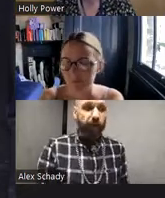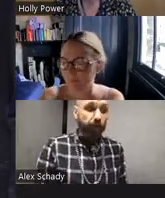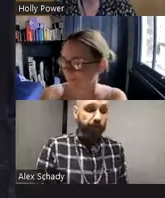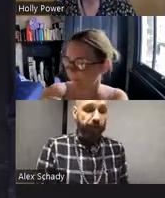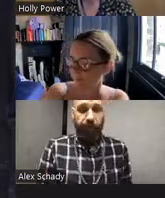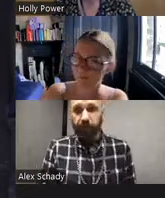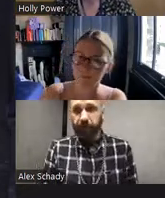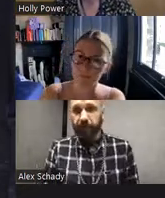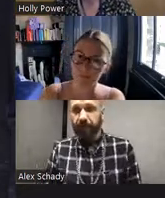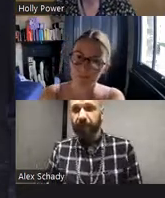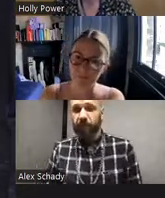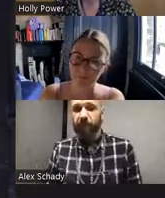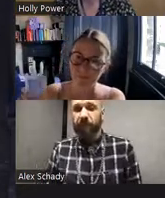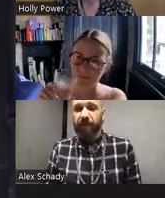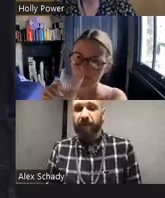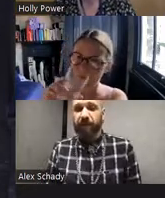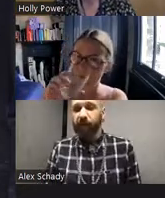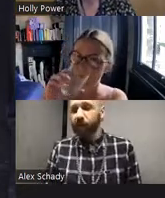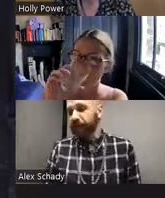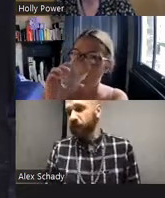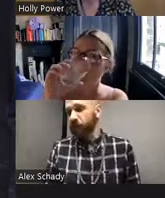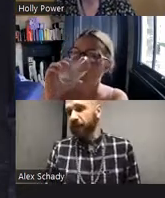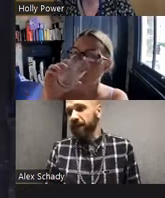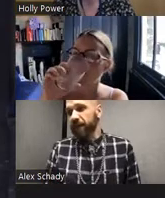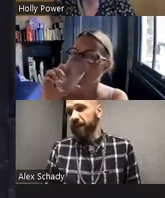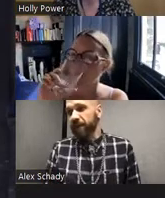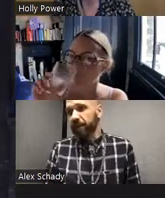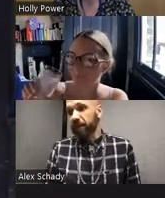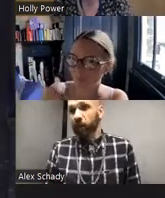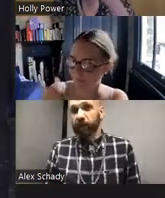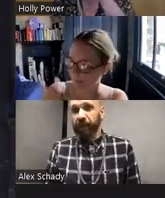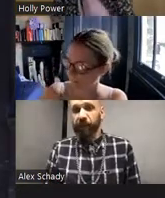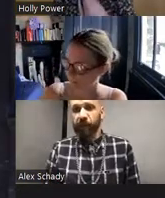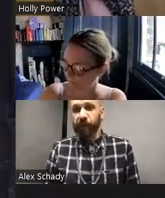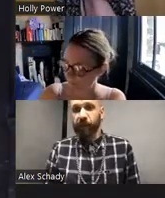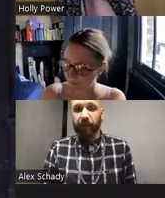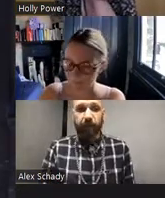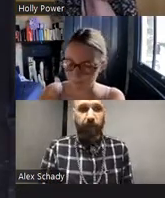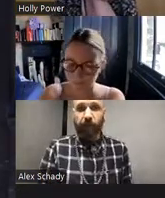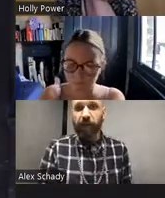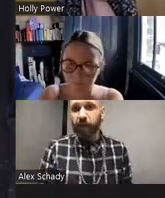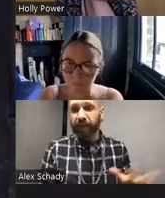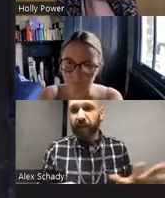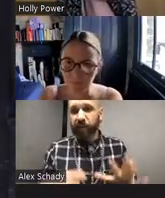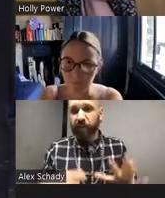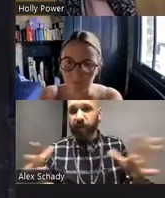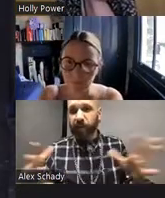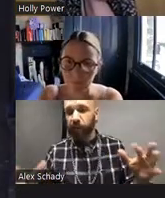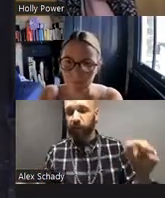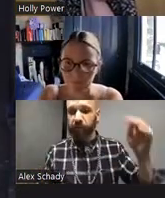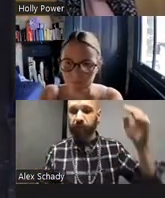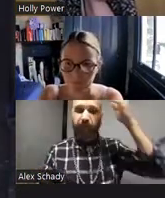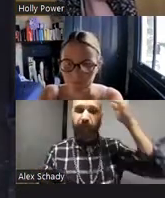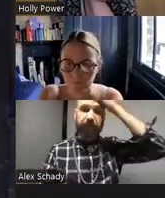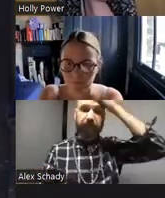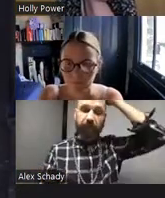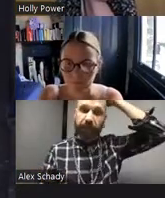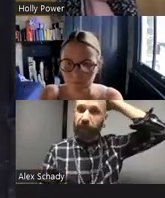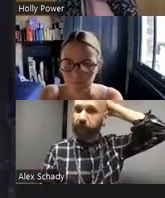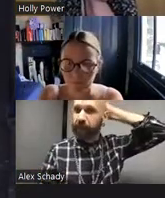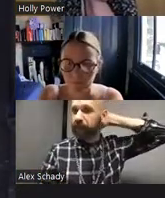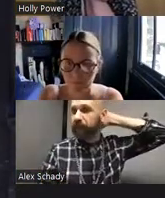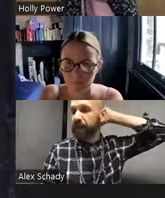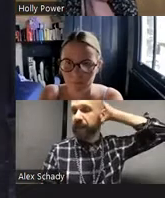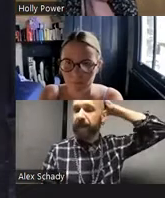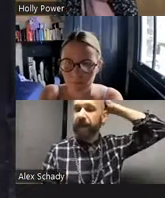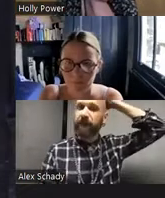first. And also the first time we did it, we were in lockdown. So it was all via Zoom, which again, posed all sorts of challenges.